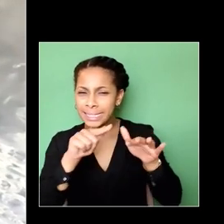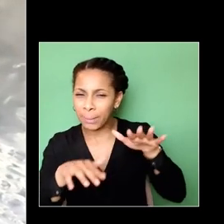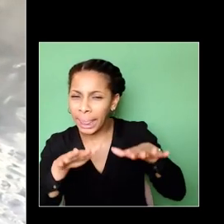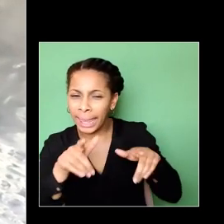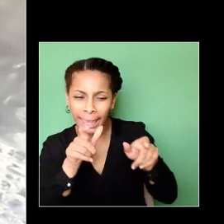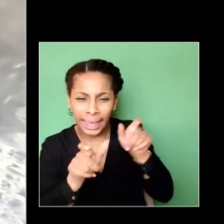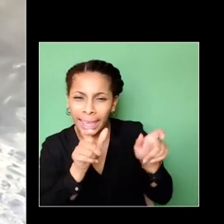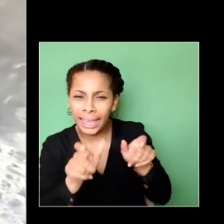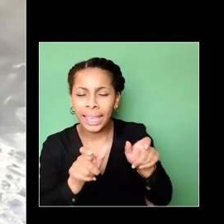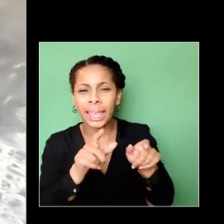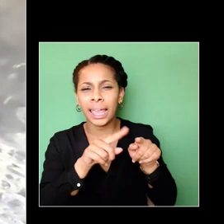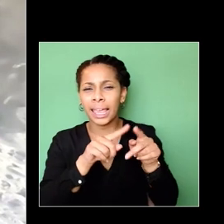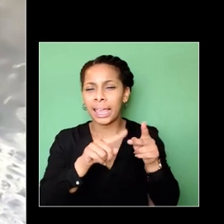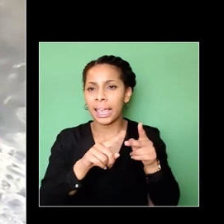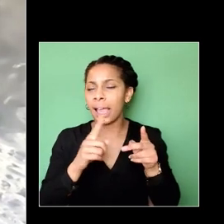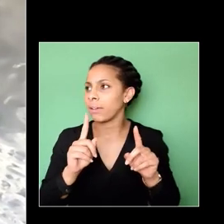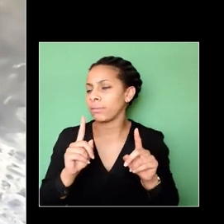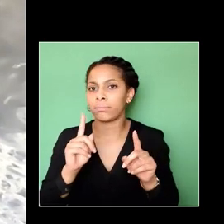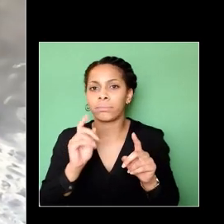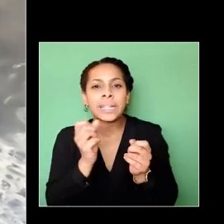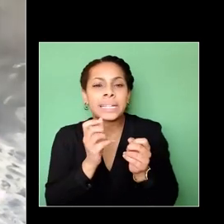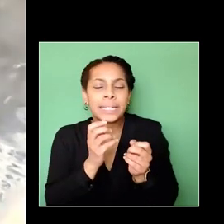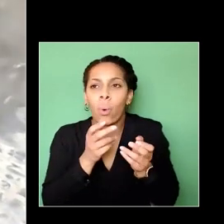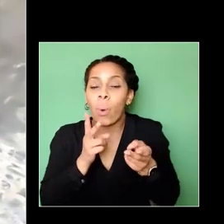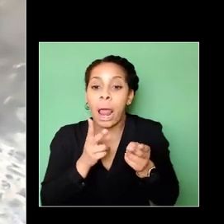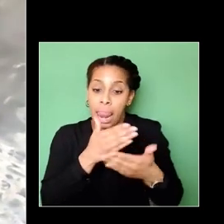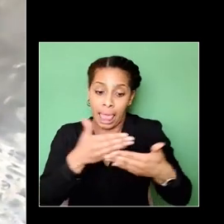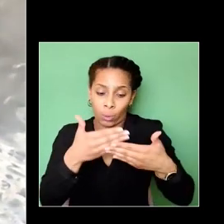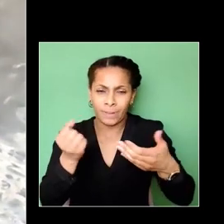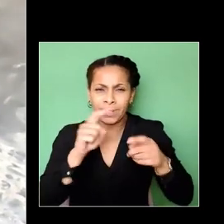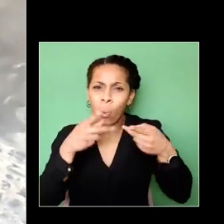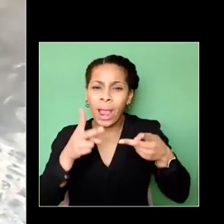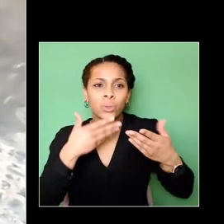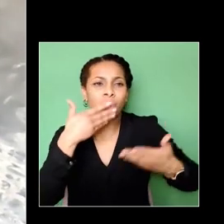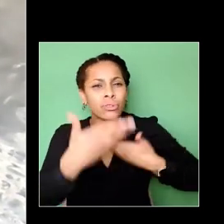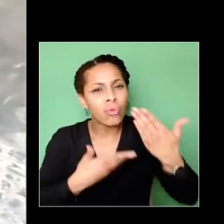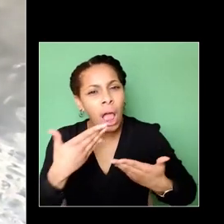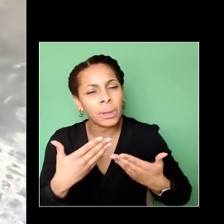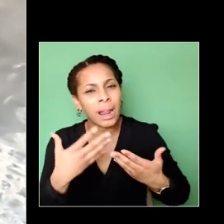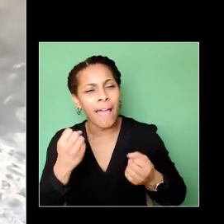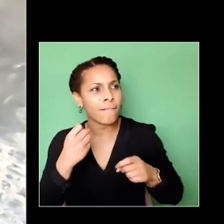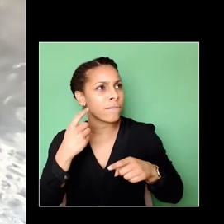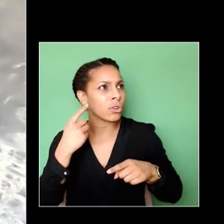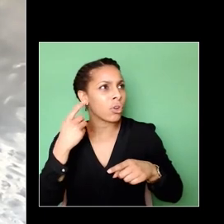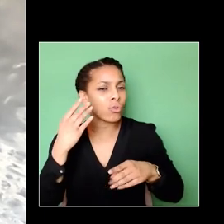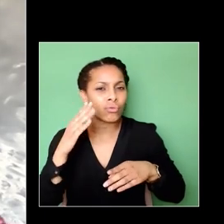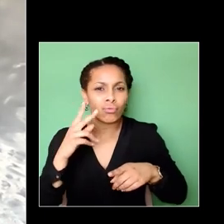the use of the different ways of thinking about descriptive language and rhythm also is very, very